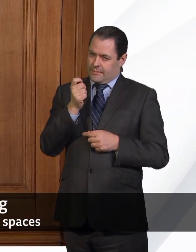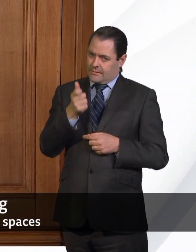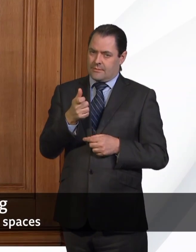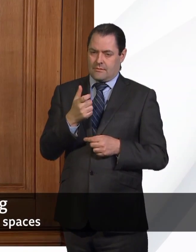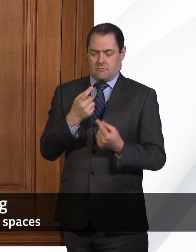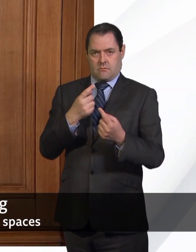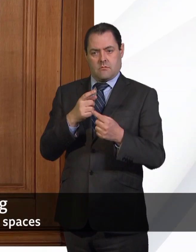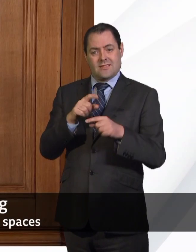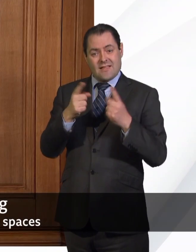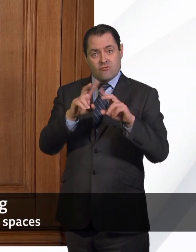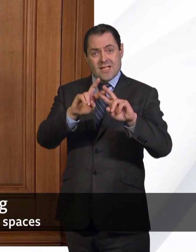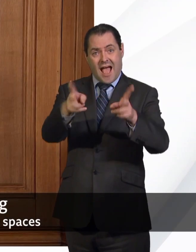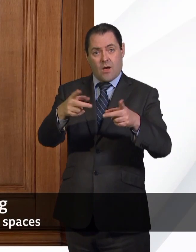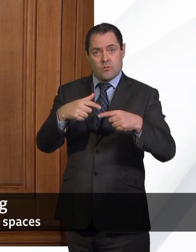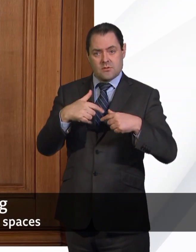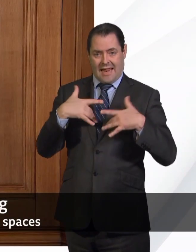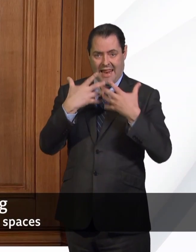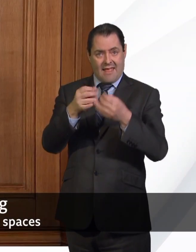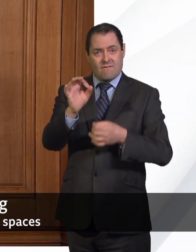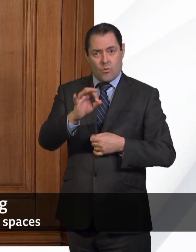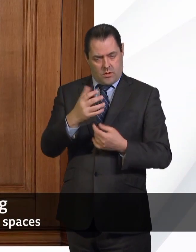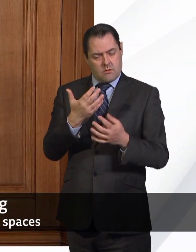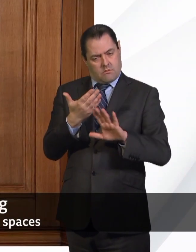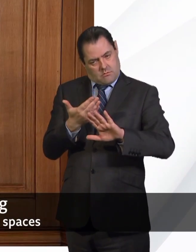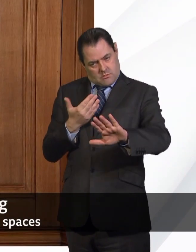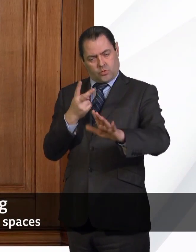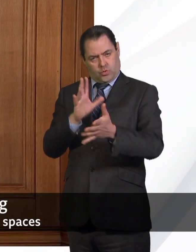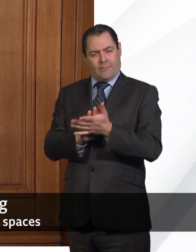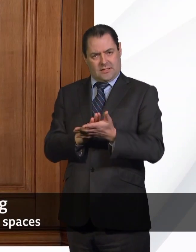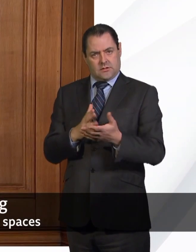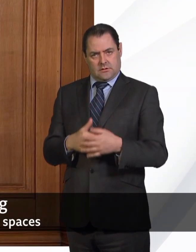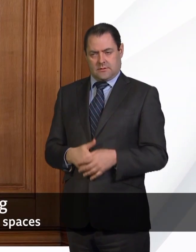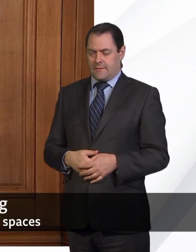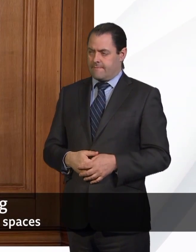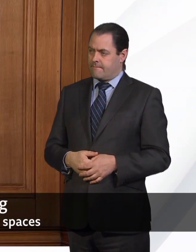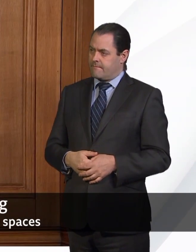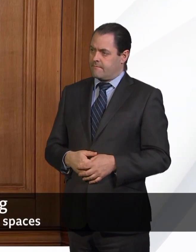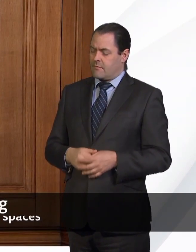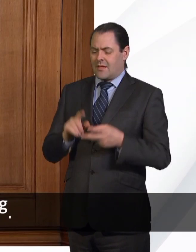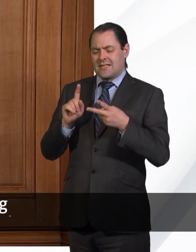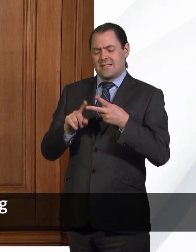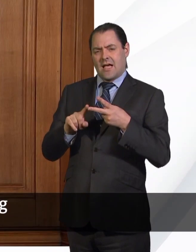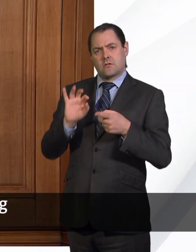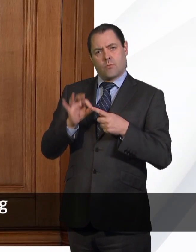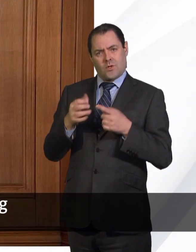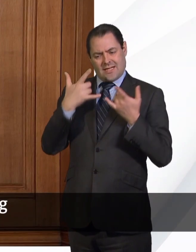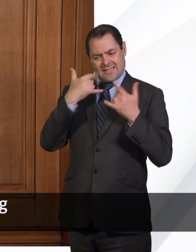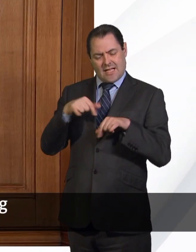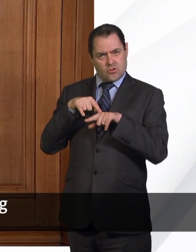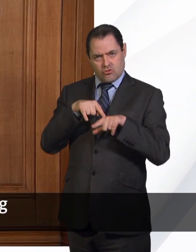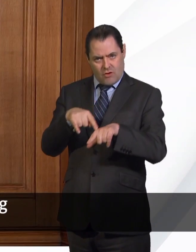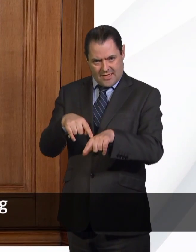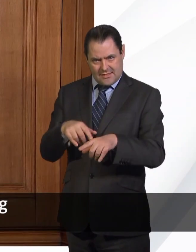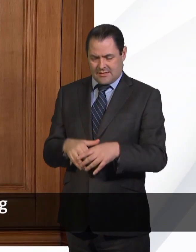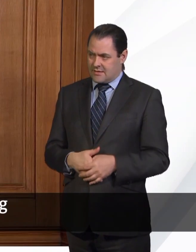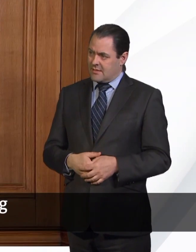households is essential. And the second point I'd want to make on this is about the test and trace, the NHS test